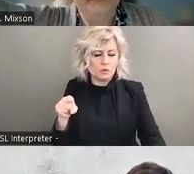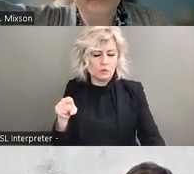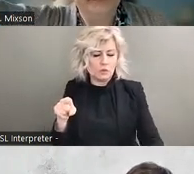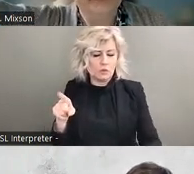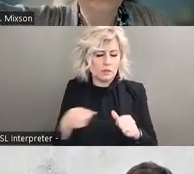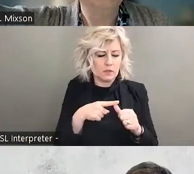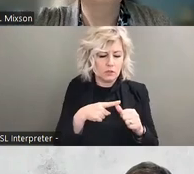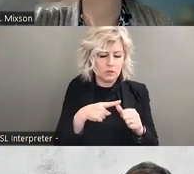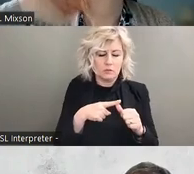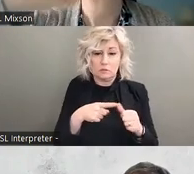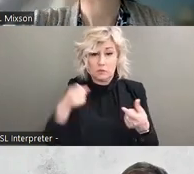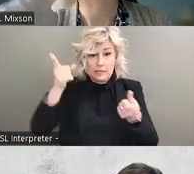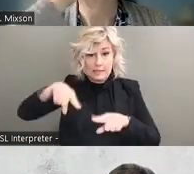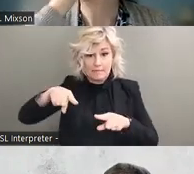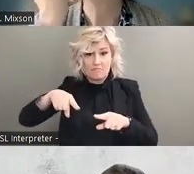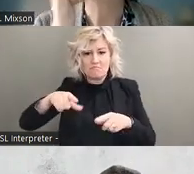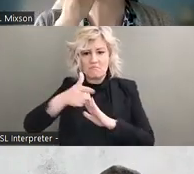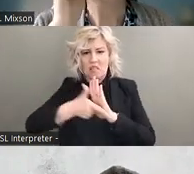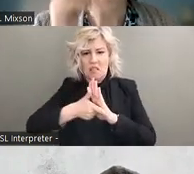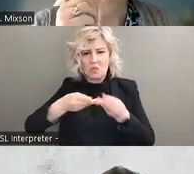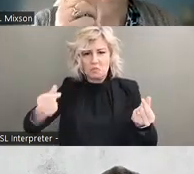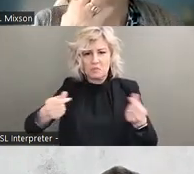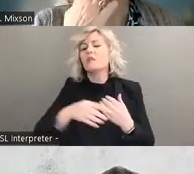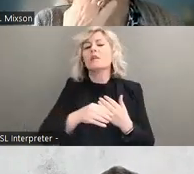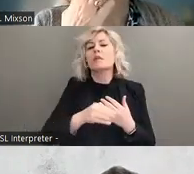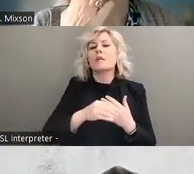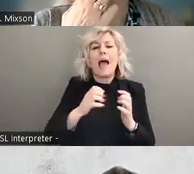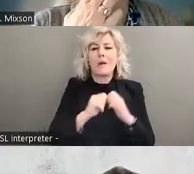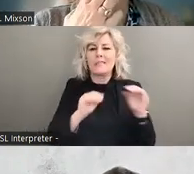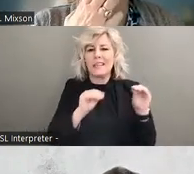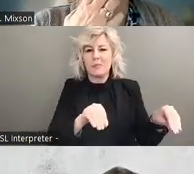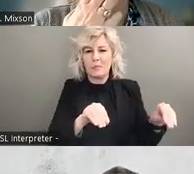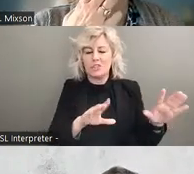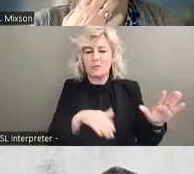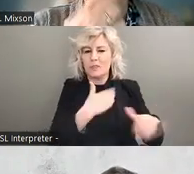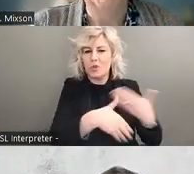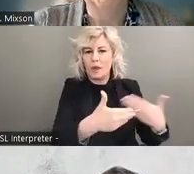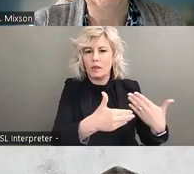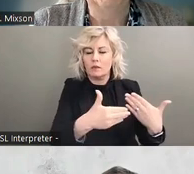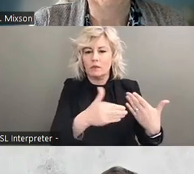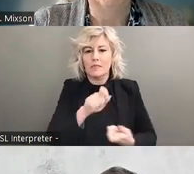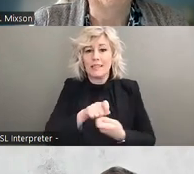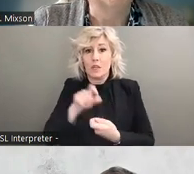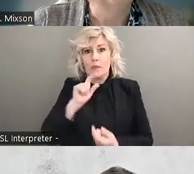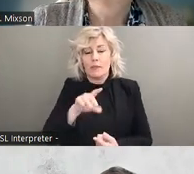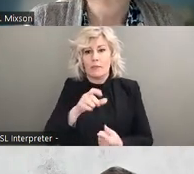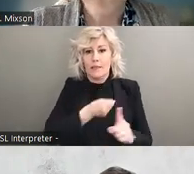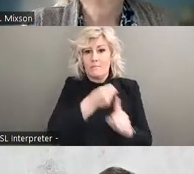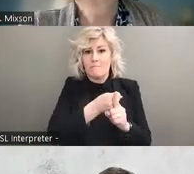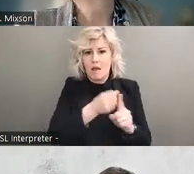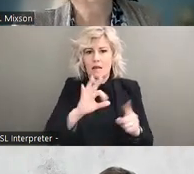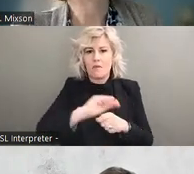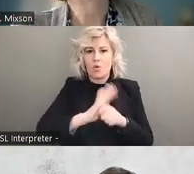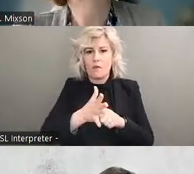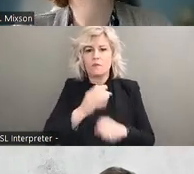the settlement that you've had. How has the implementation been going, especially with the impact of COVID?